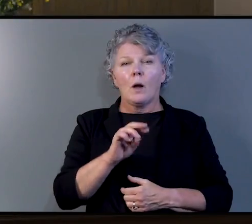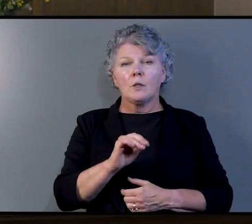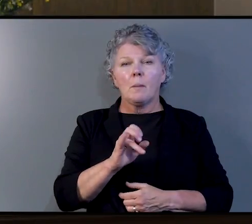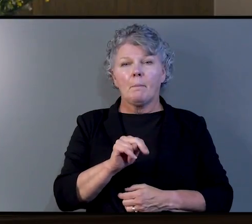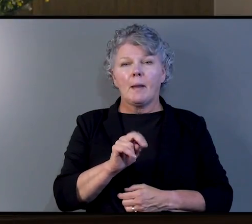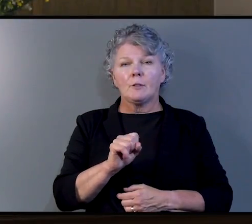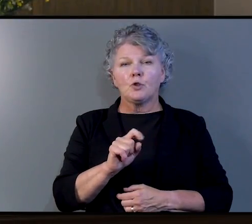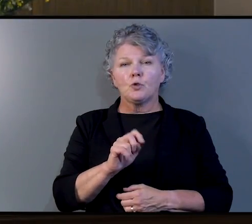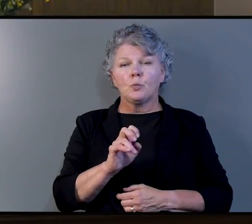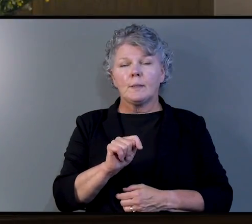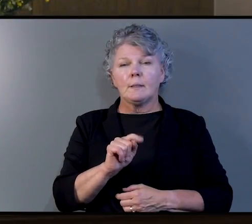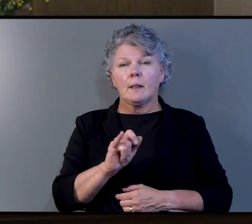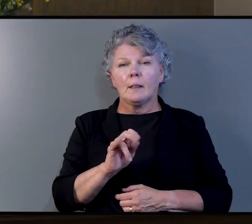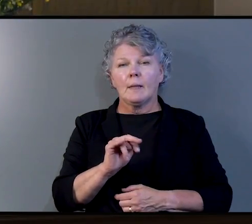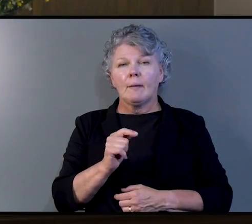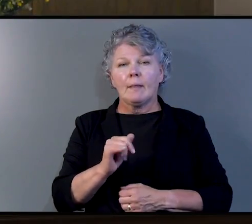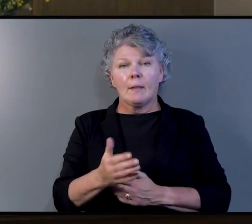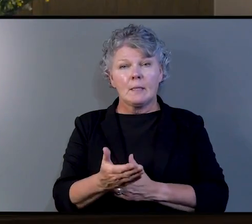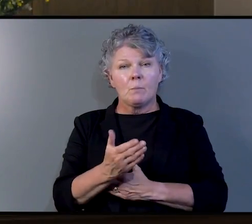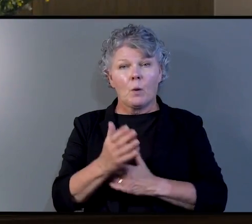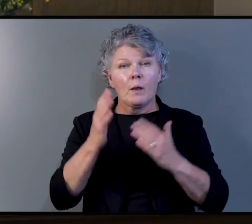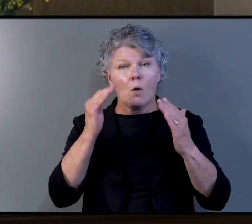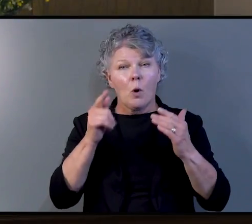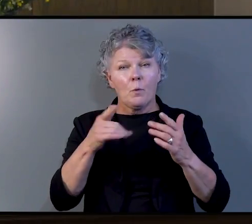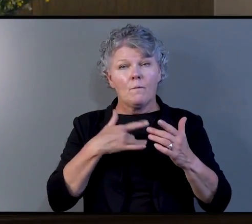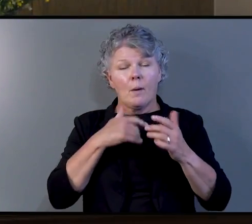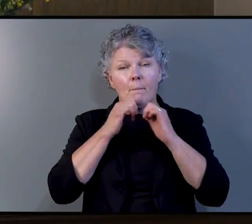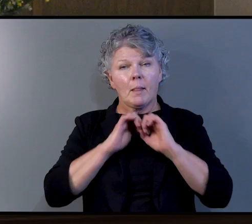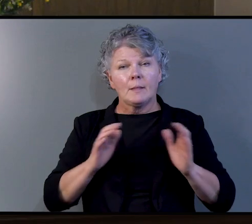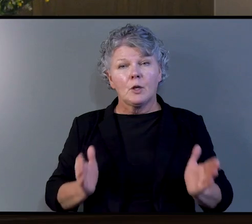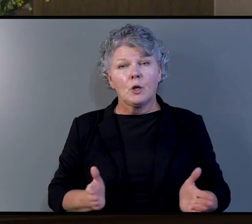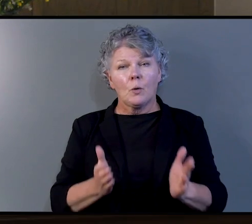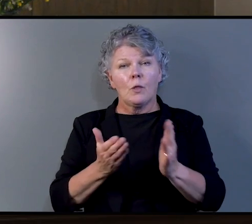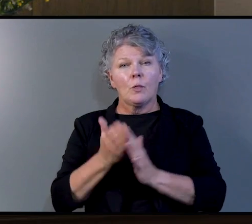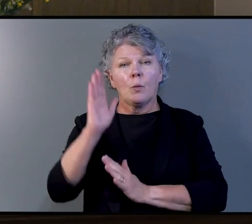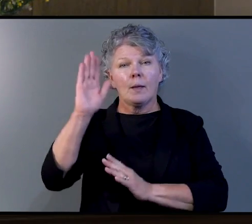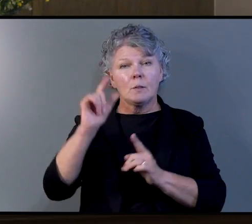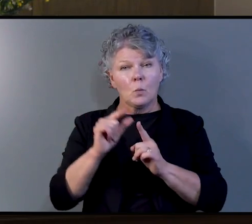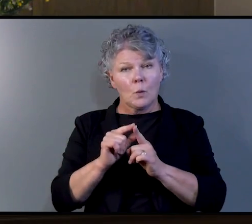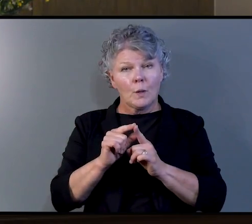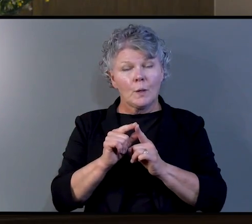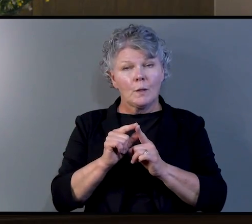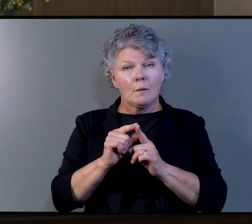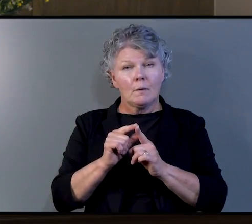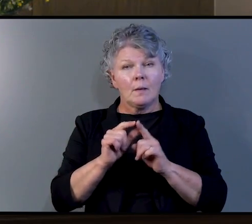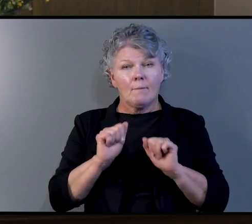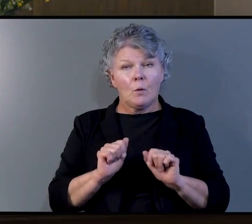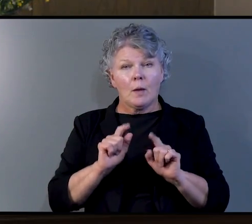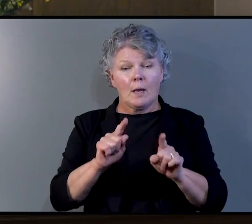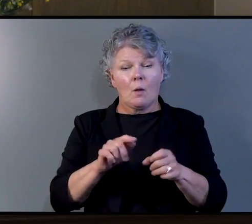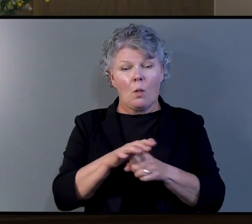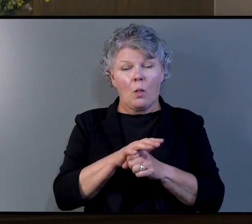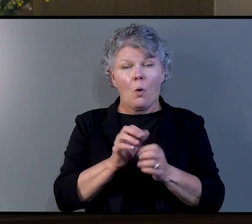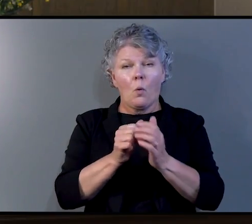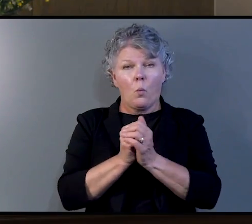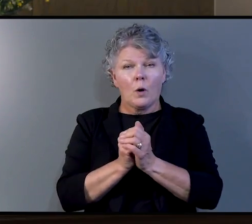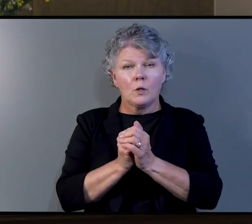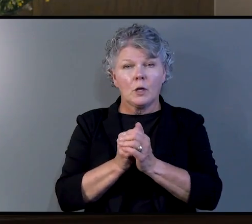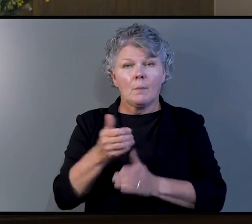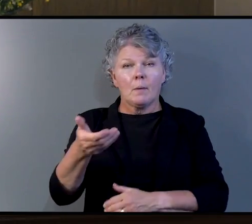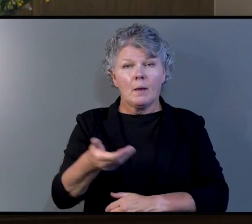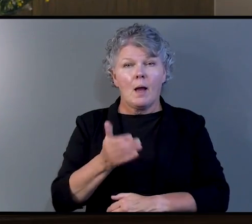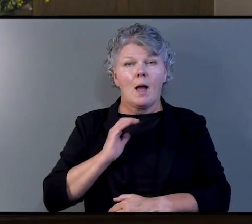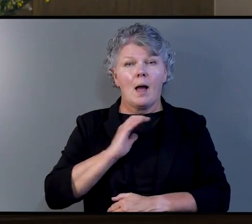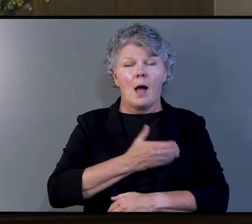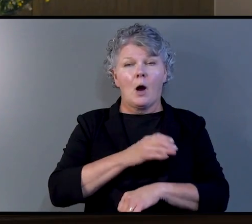Thank you for viewing Main Street Living this morning. Our hope is that you have been blessed and encouraged by hearing God's word. If you are able to attend